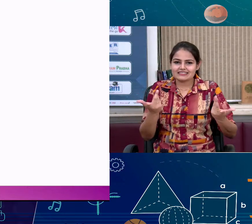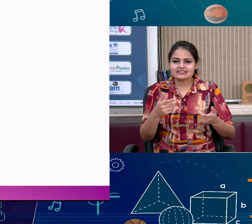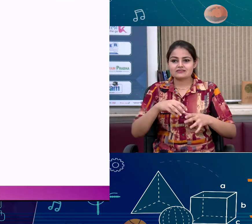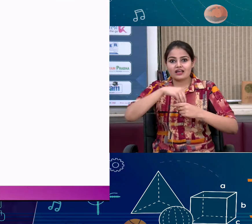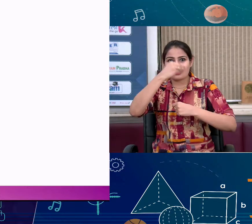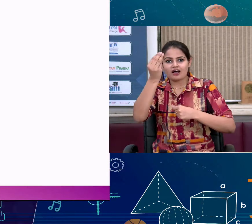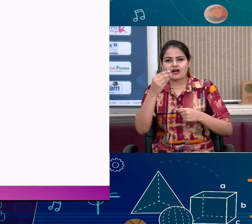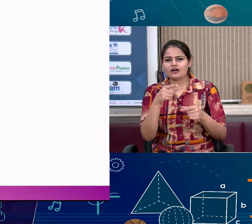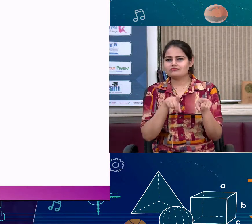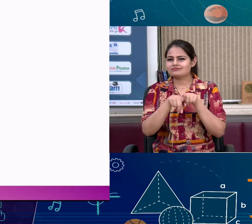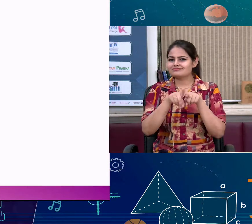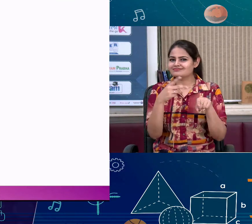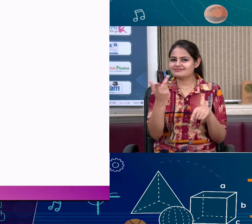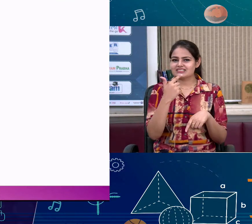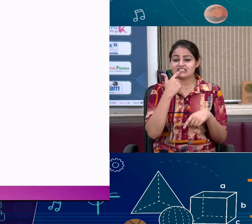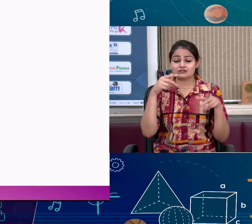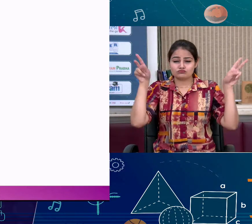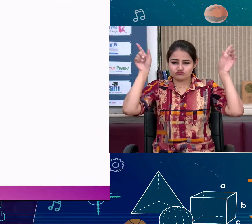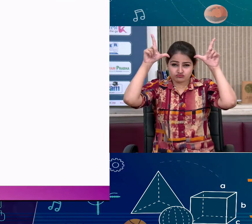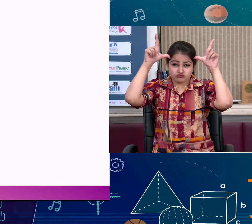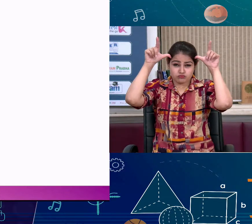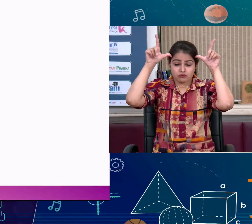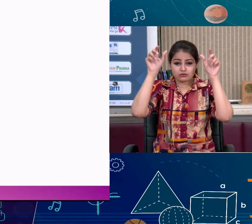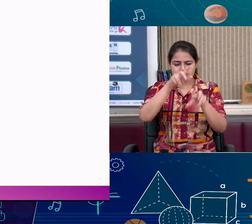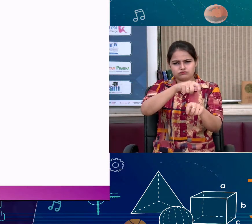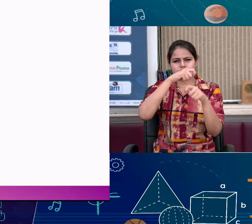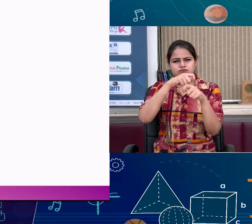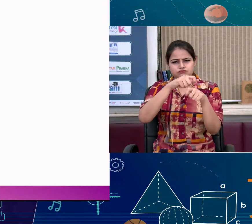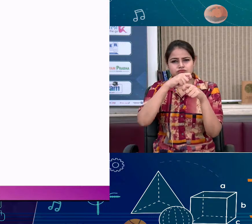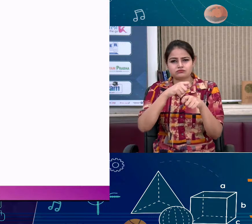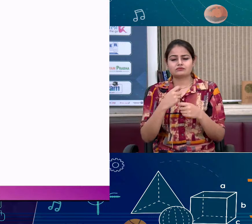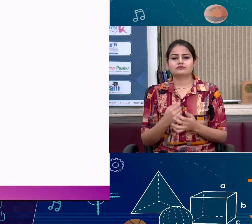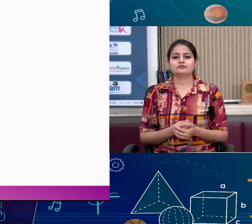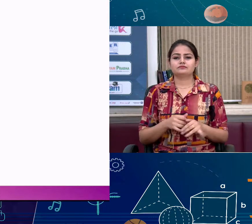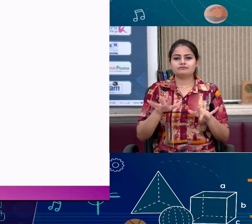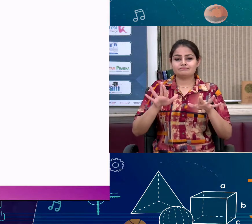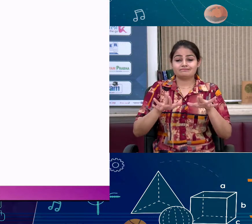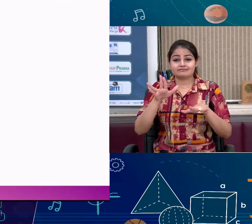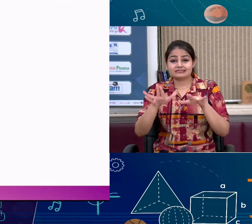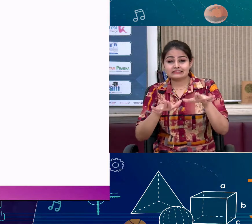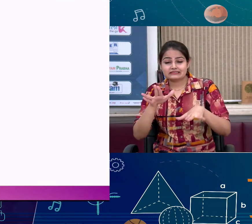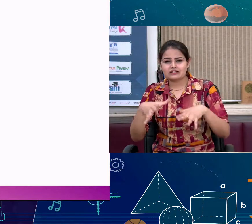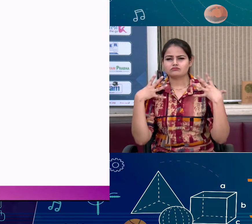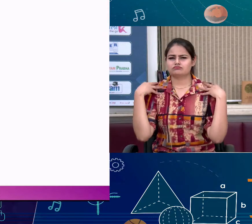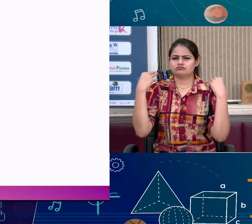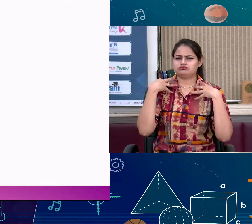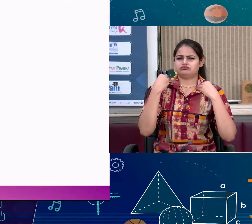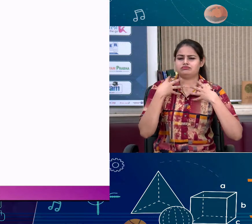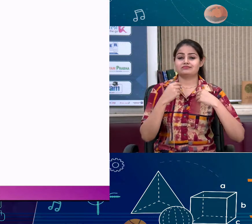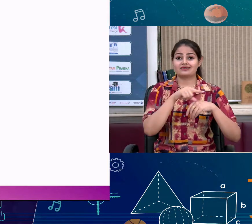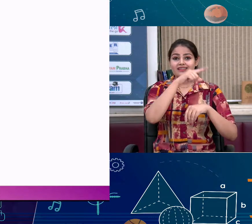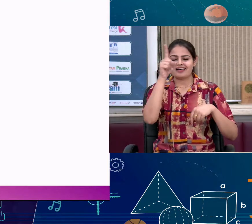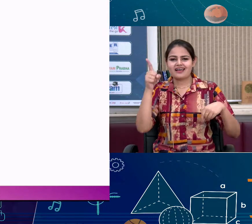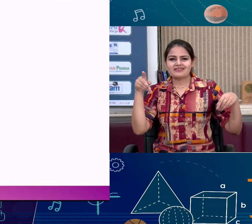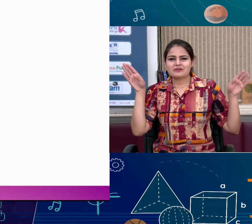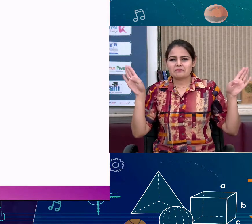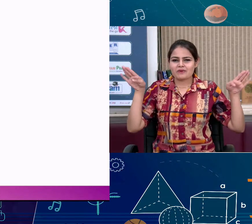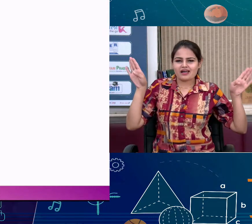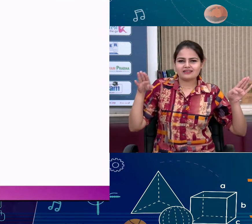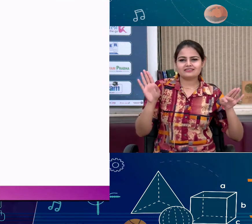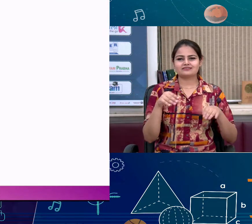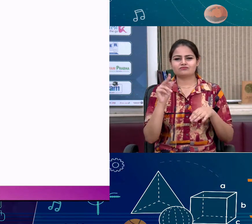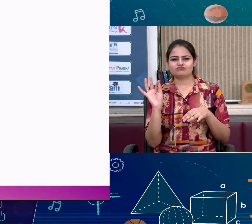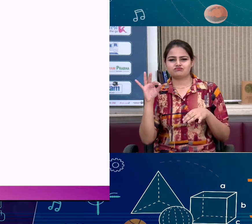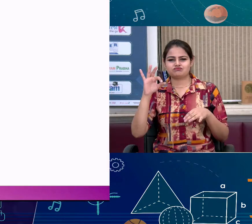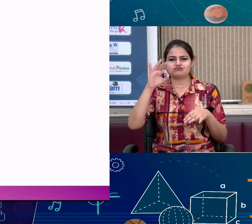the horses, the ducks and the sheep. And also the tiniest chicken, cheep, cheep, cheep. So this was the last